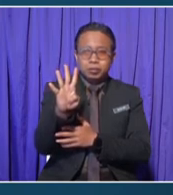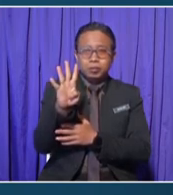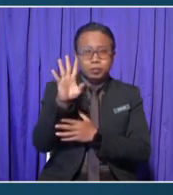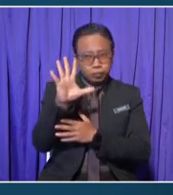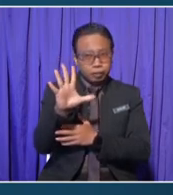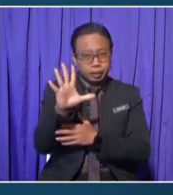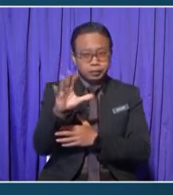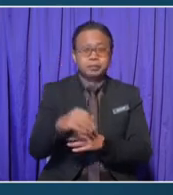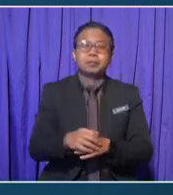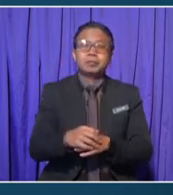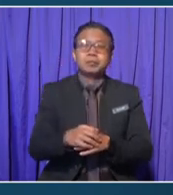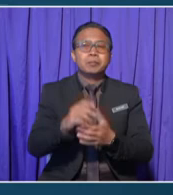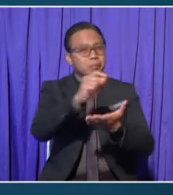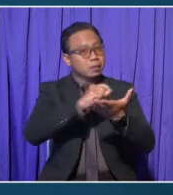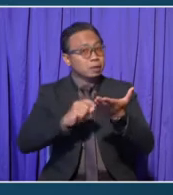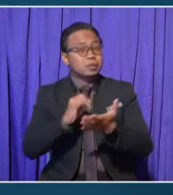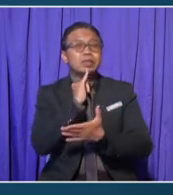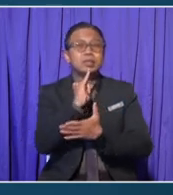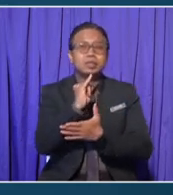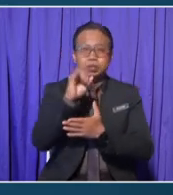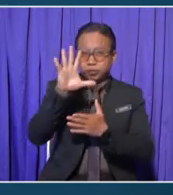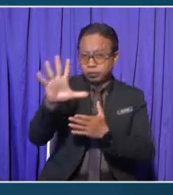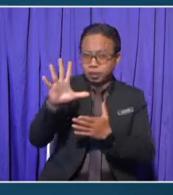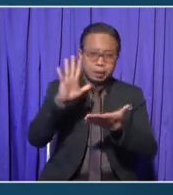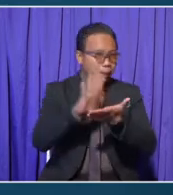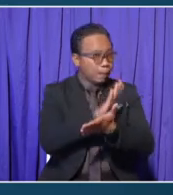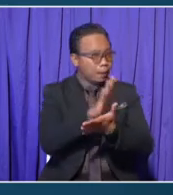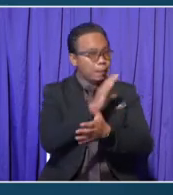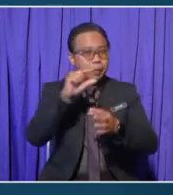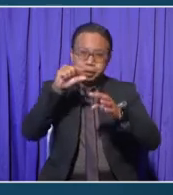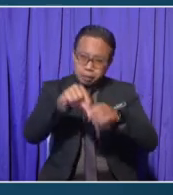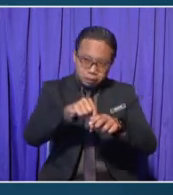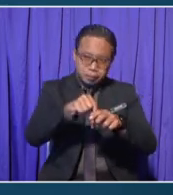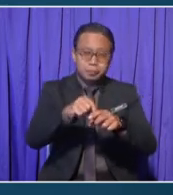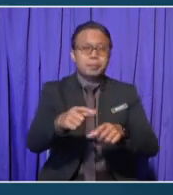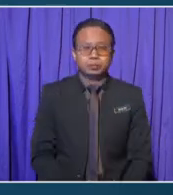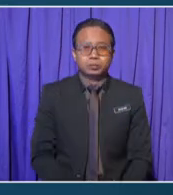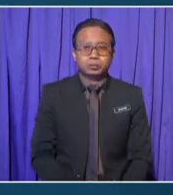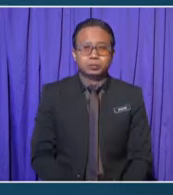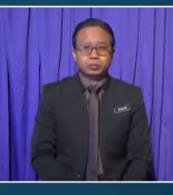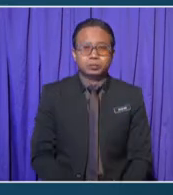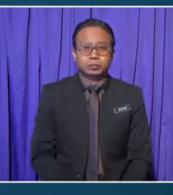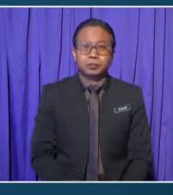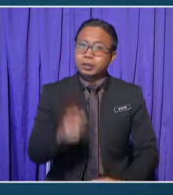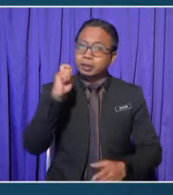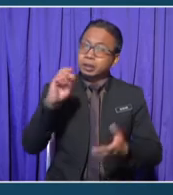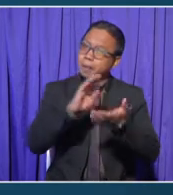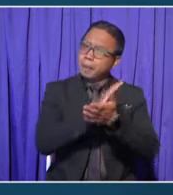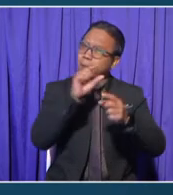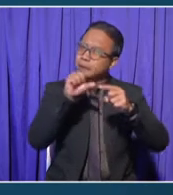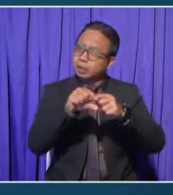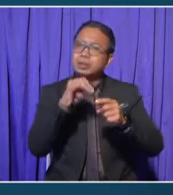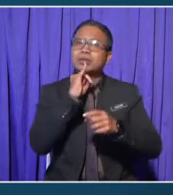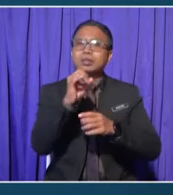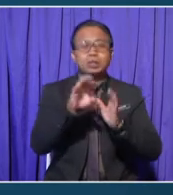and 5. The pencil is 5 paper clips long. The paper clip is